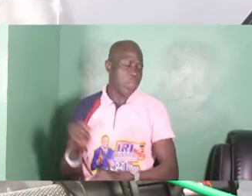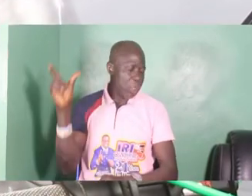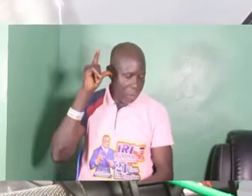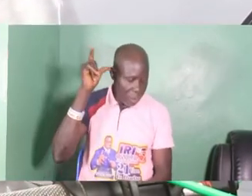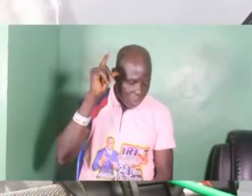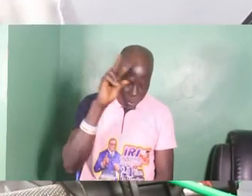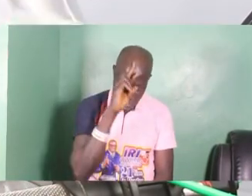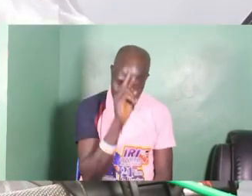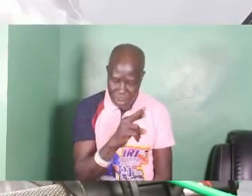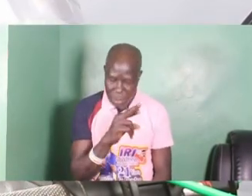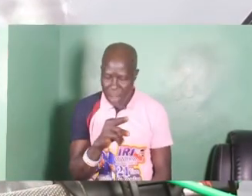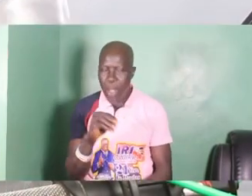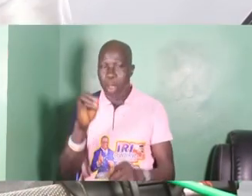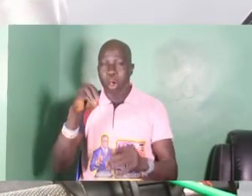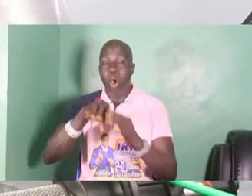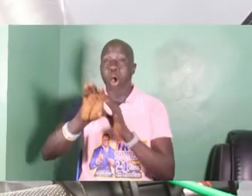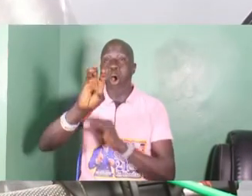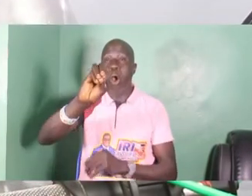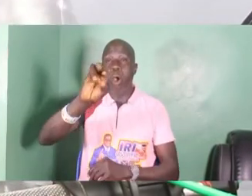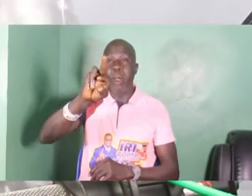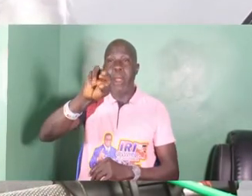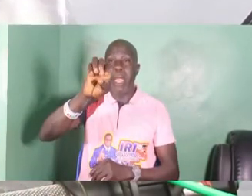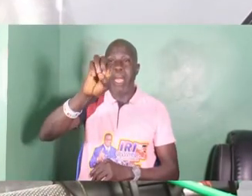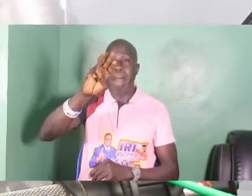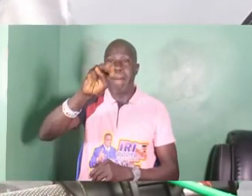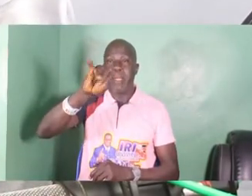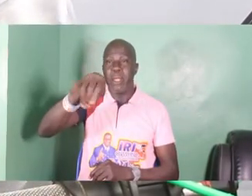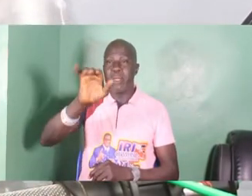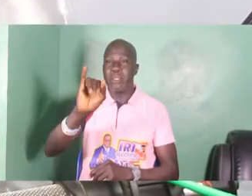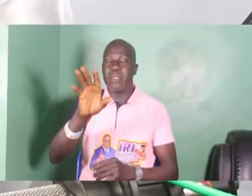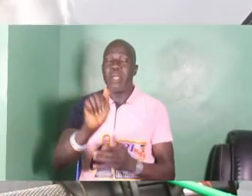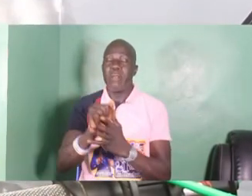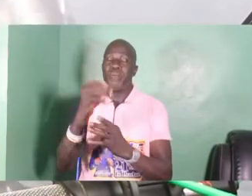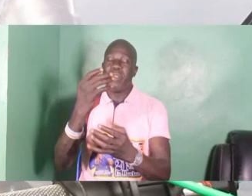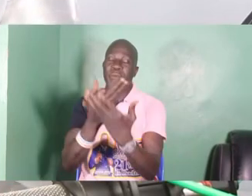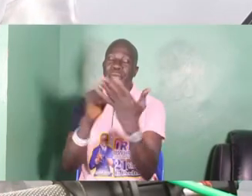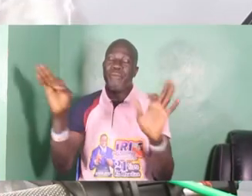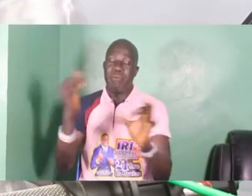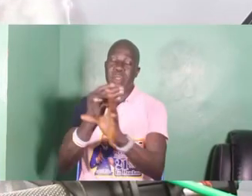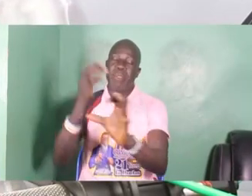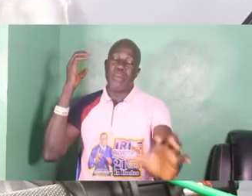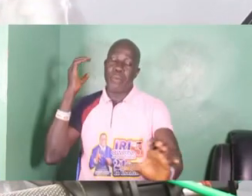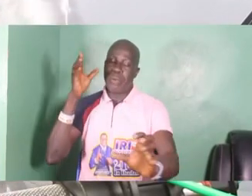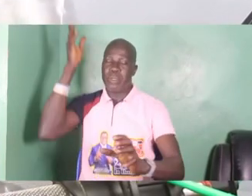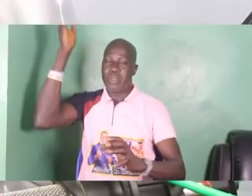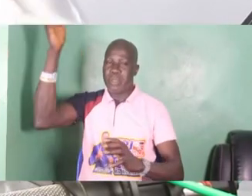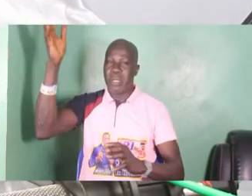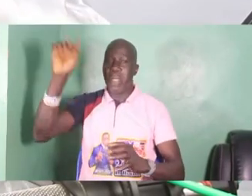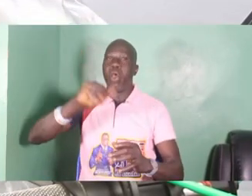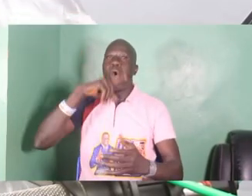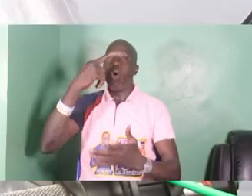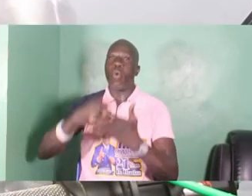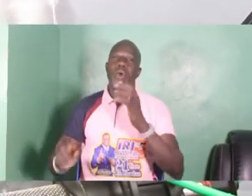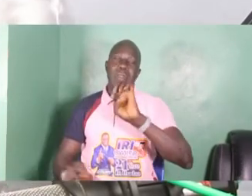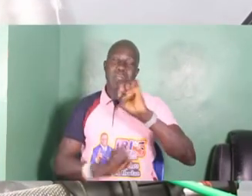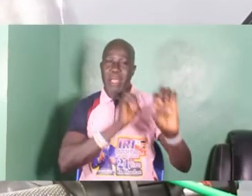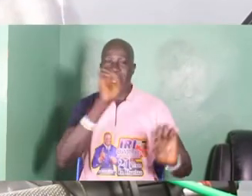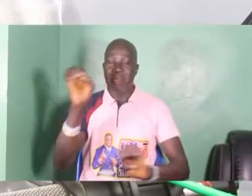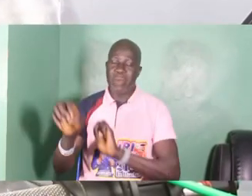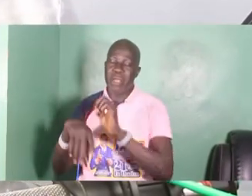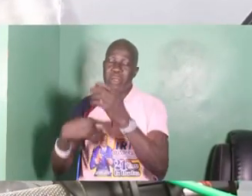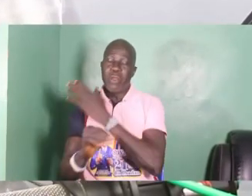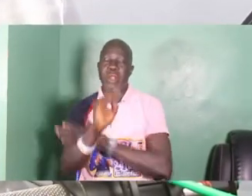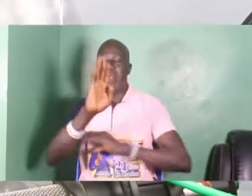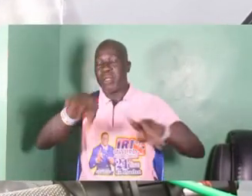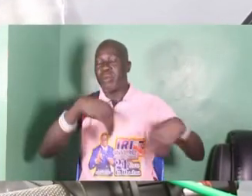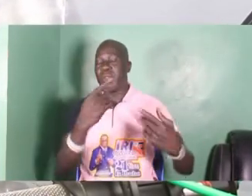mi sá. Yẹ mi sá. Láti ọ̀rẹ́ méjì. From ọ̀rẹ́ méjì. Ọkọ̀ ọ̀fẹ́ ló máa bá ń bẹ̀. You will be free bars then. Gbogbo tọ́lọ́ bá fún mi ní pa. But somehow